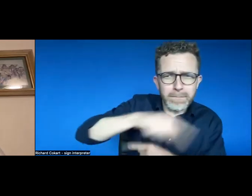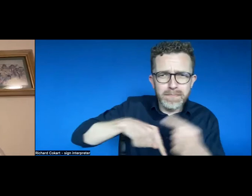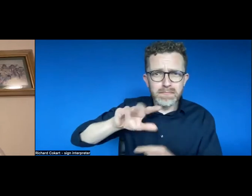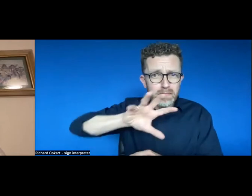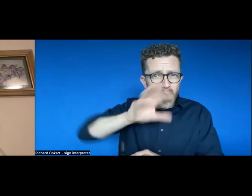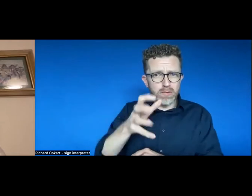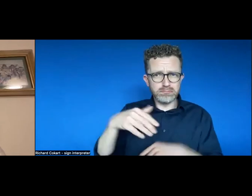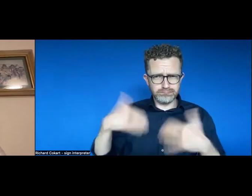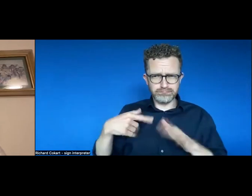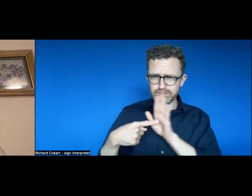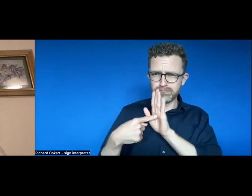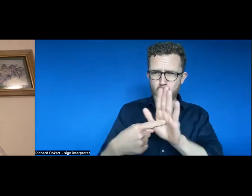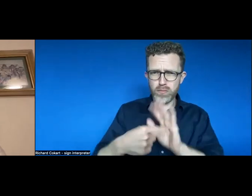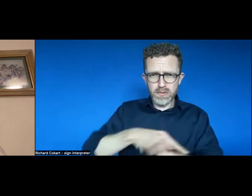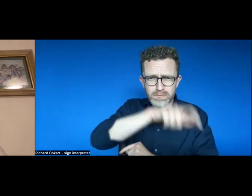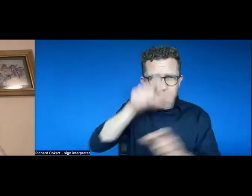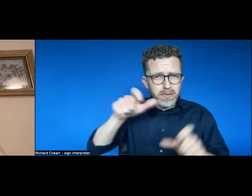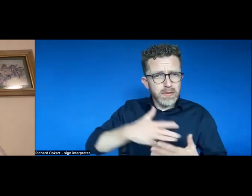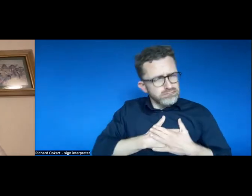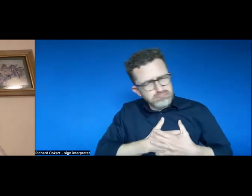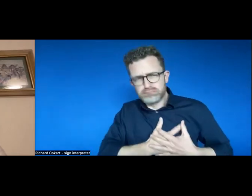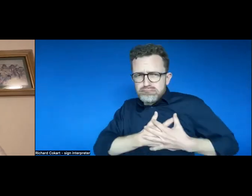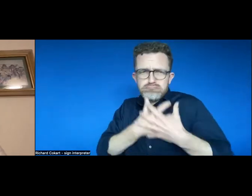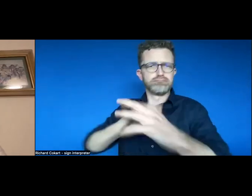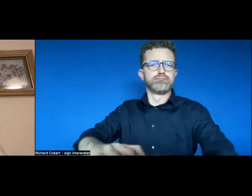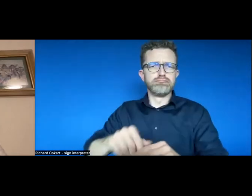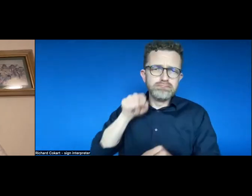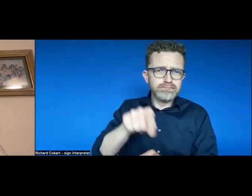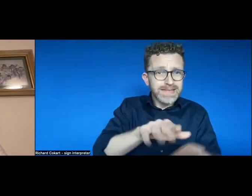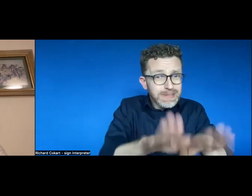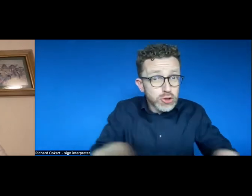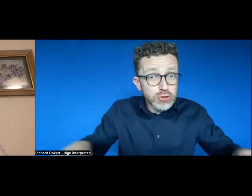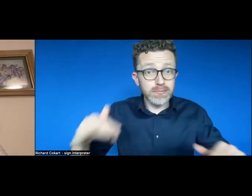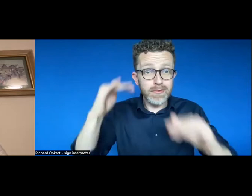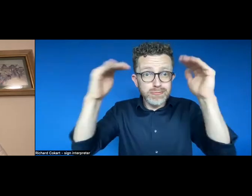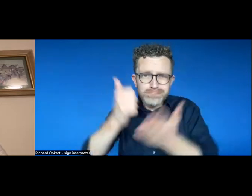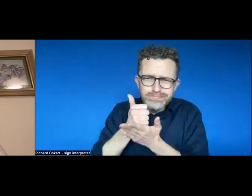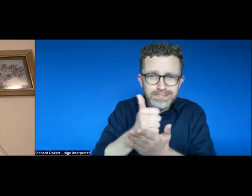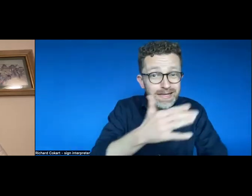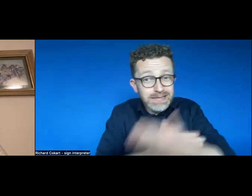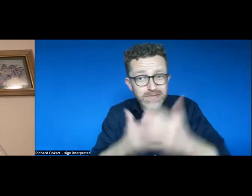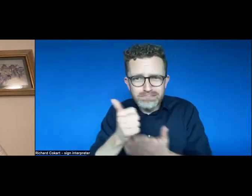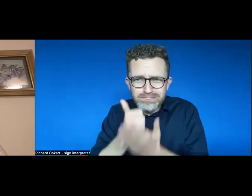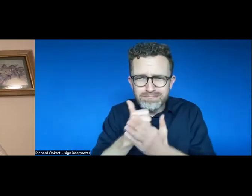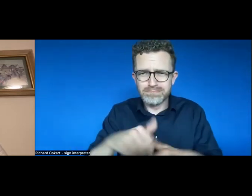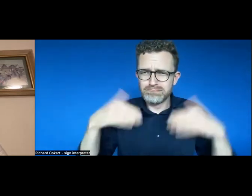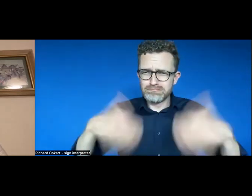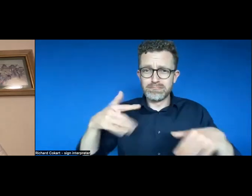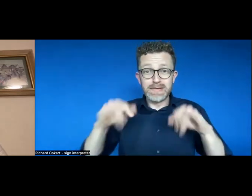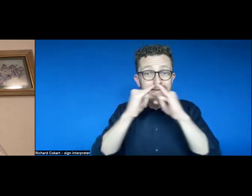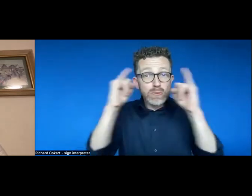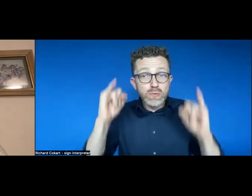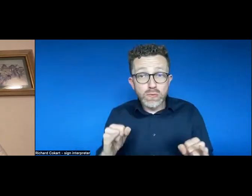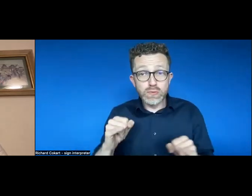with what they can. However, these children, their needs are still neglected, even with this heroic effort, because it is